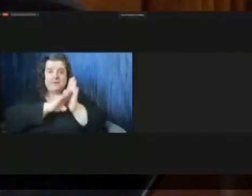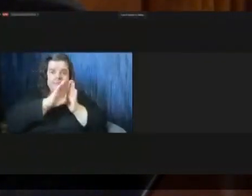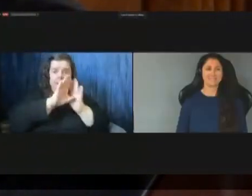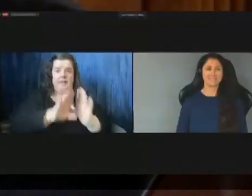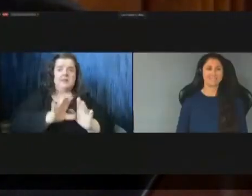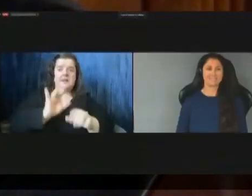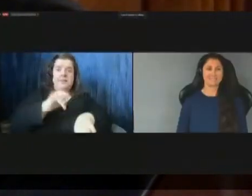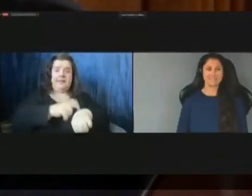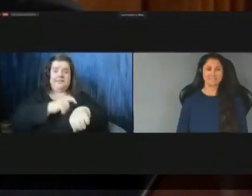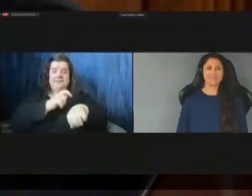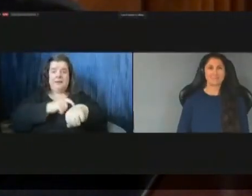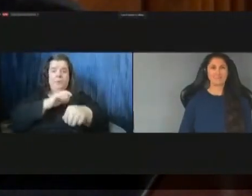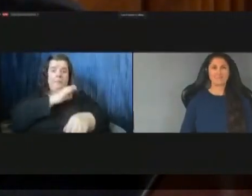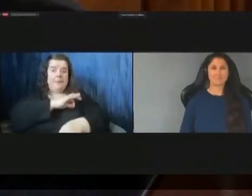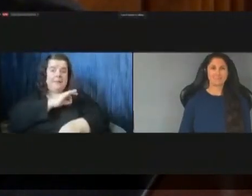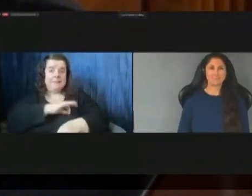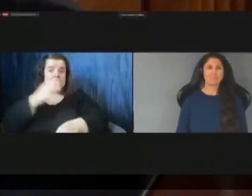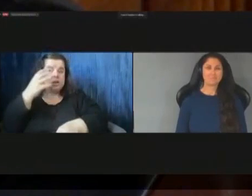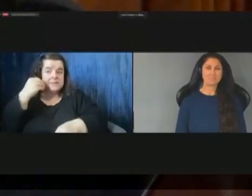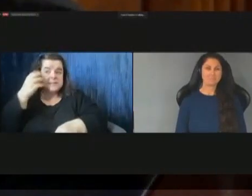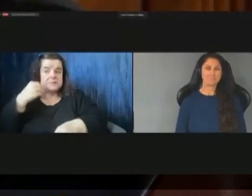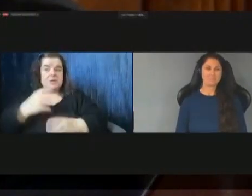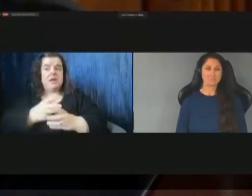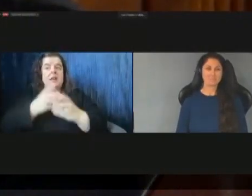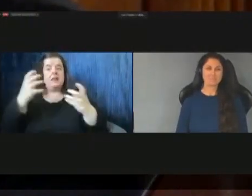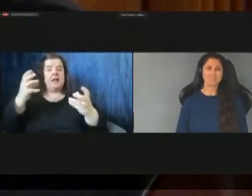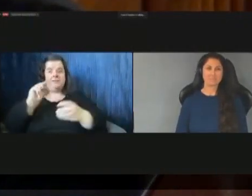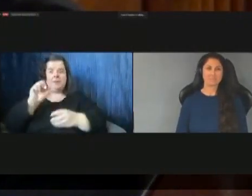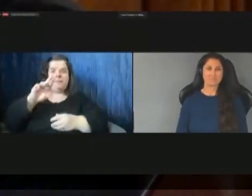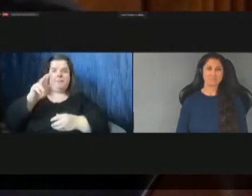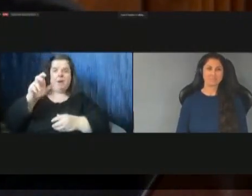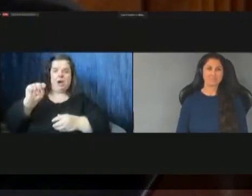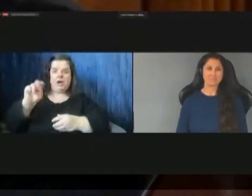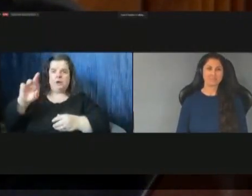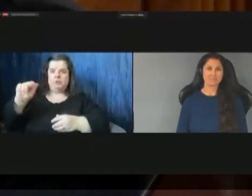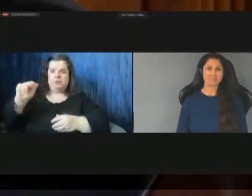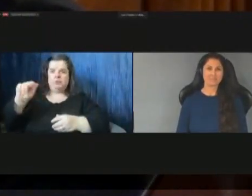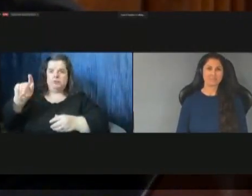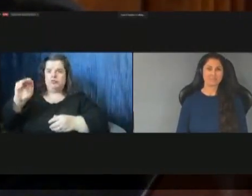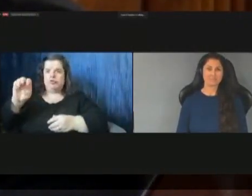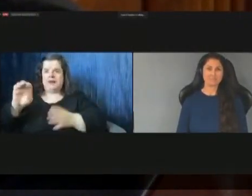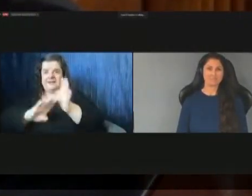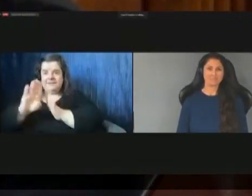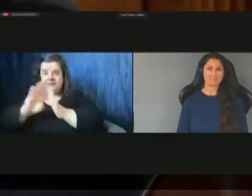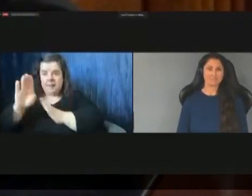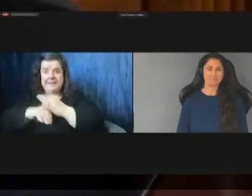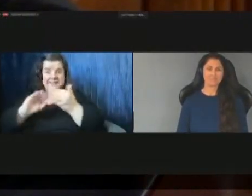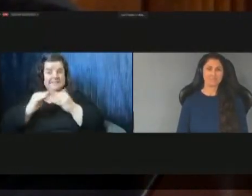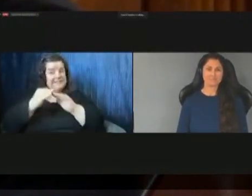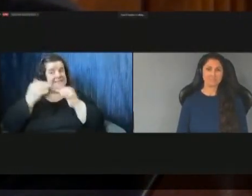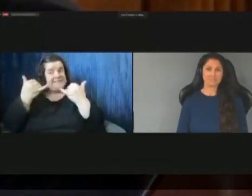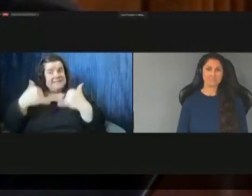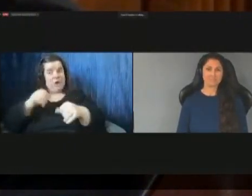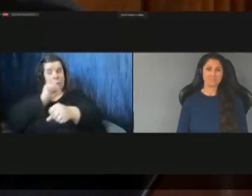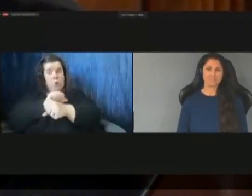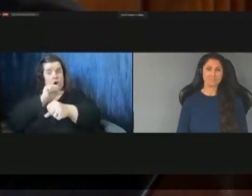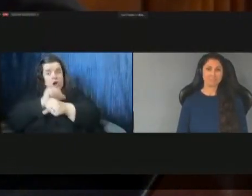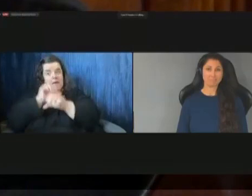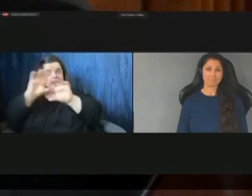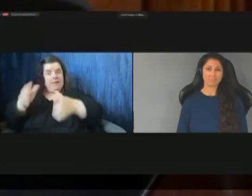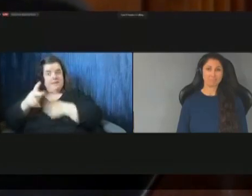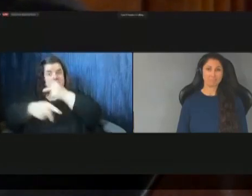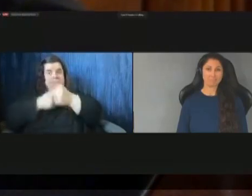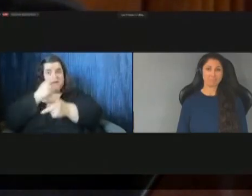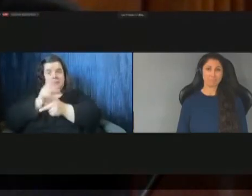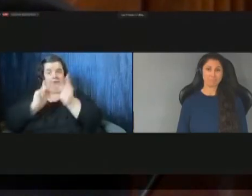I would say, considerable market rate development in a city that is still working class, right? So when